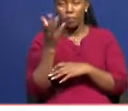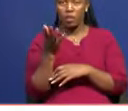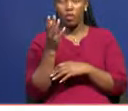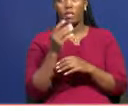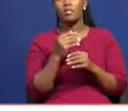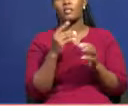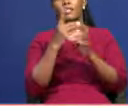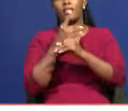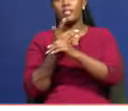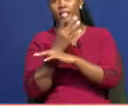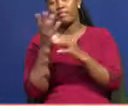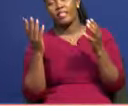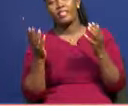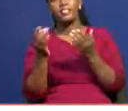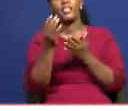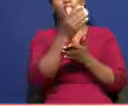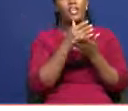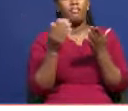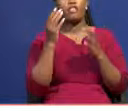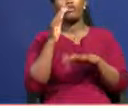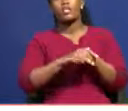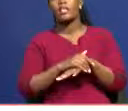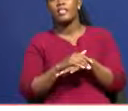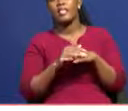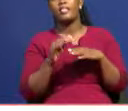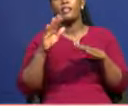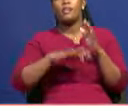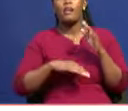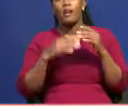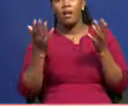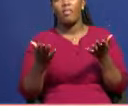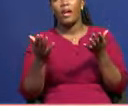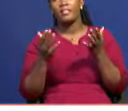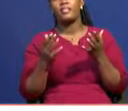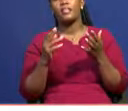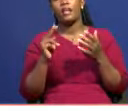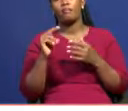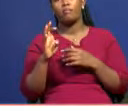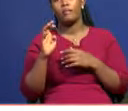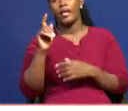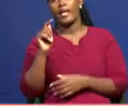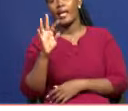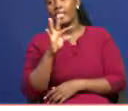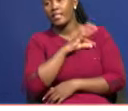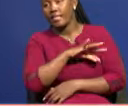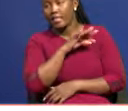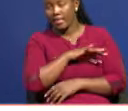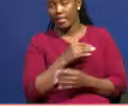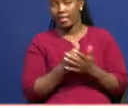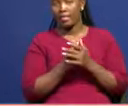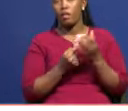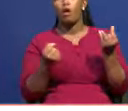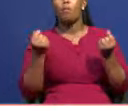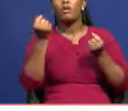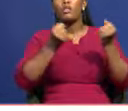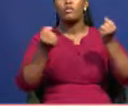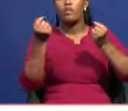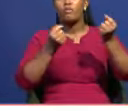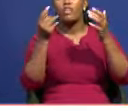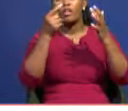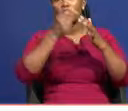reimpose a tax on revenue as mm-hmm. it is, rather than the net gain. What the motor vehicle tax is attempting to do